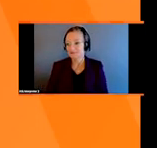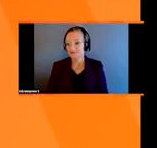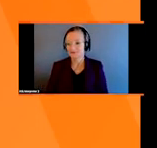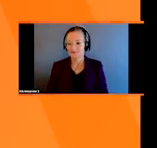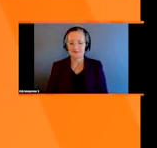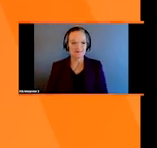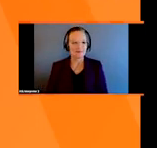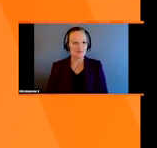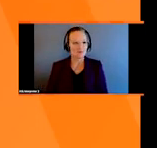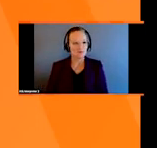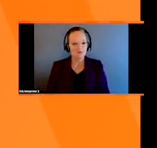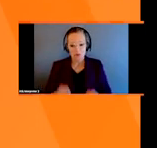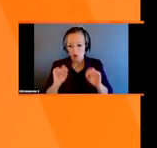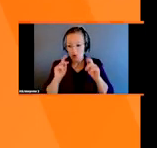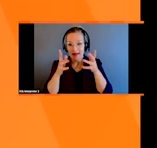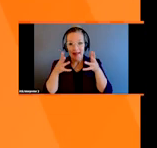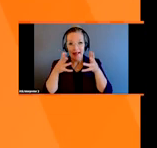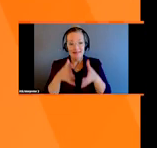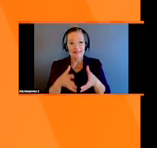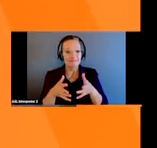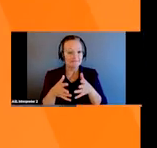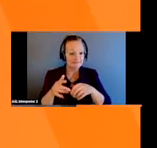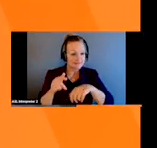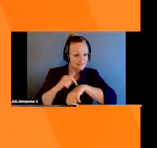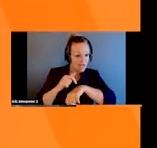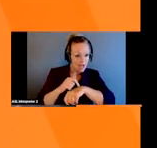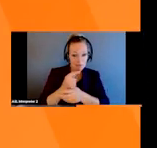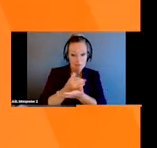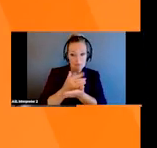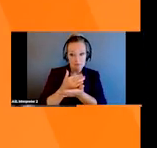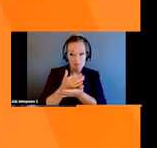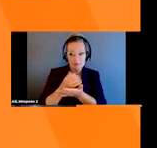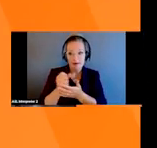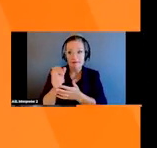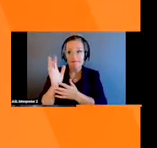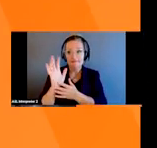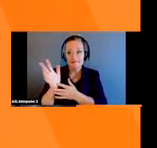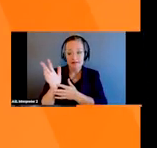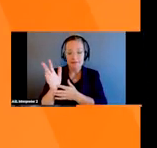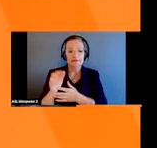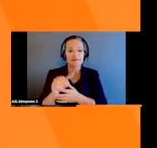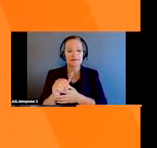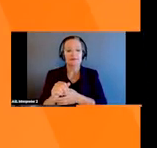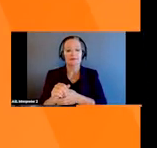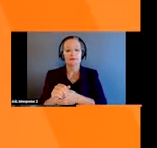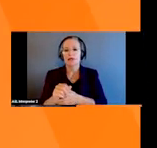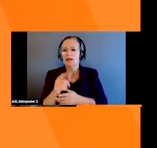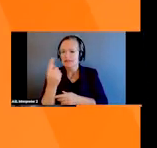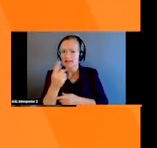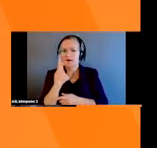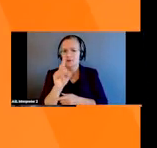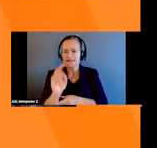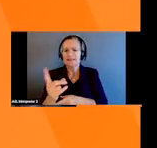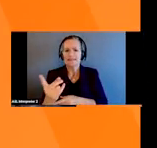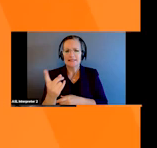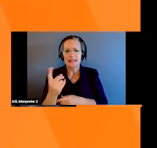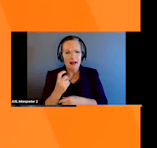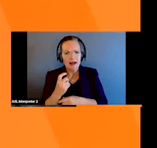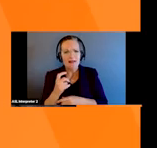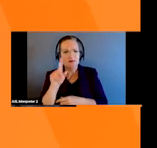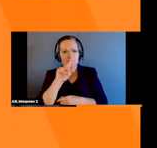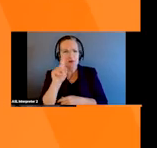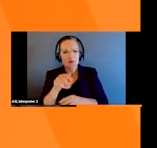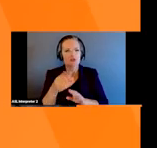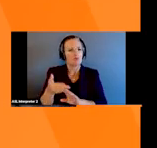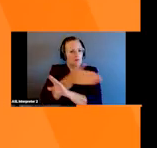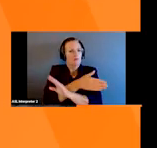Great. 5 minutes left. Questions. Oh, I did have a question. We did have a question earlier. That got submitted earlier.